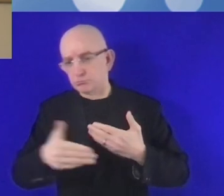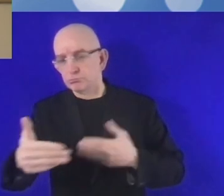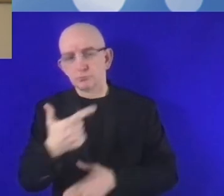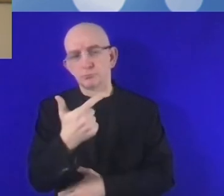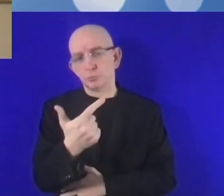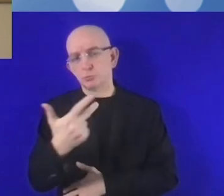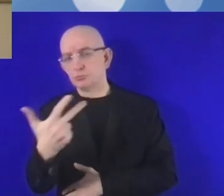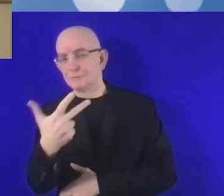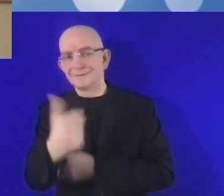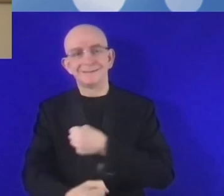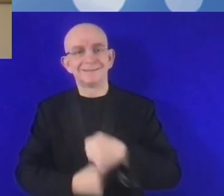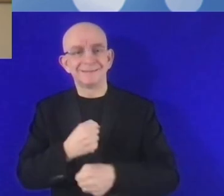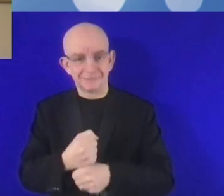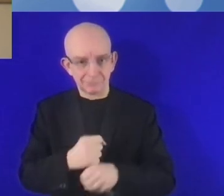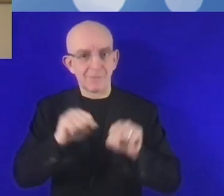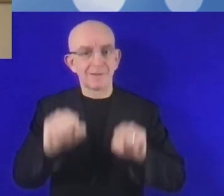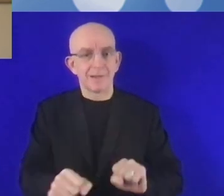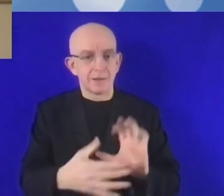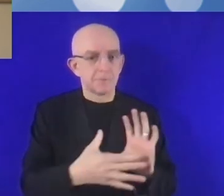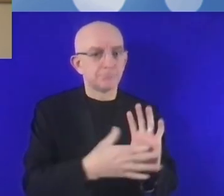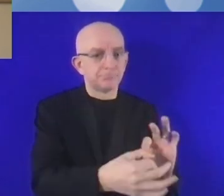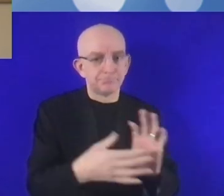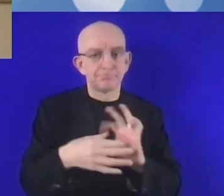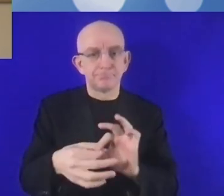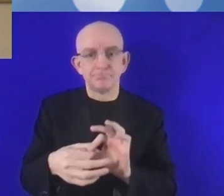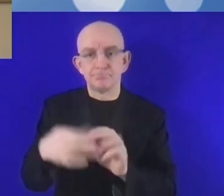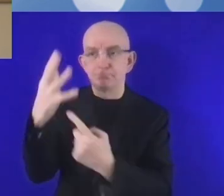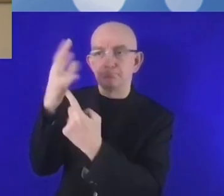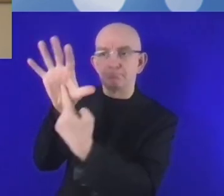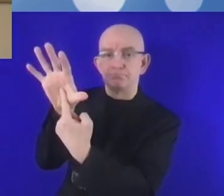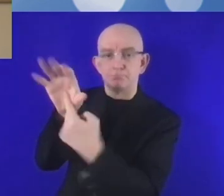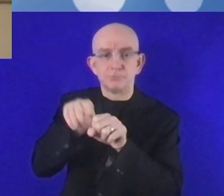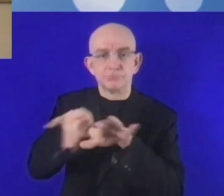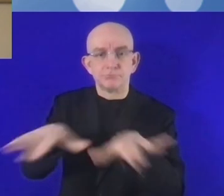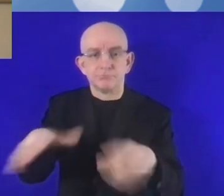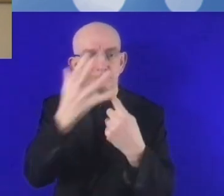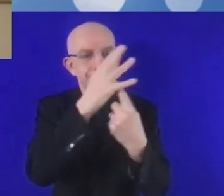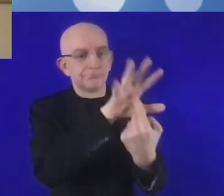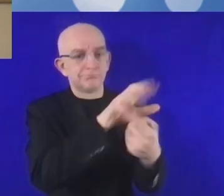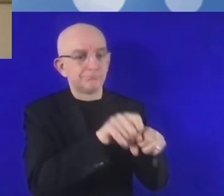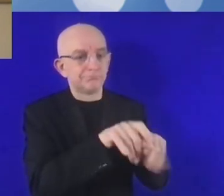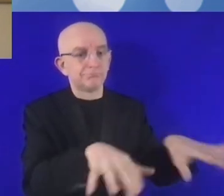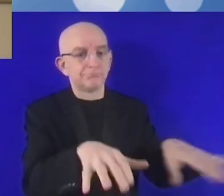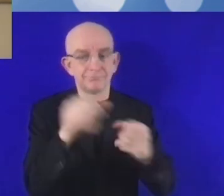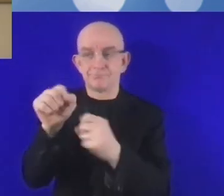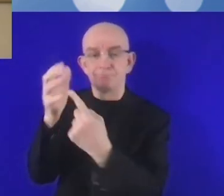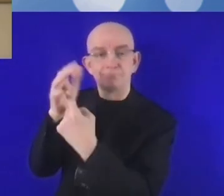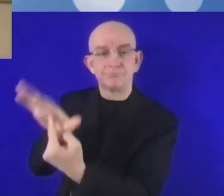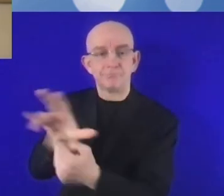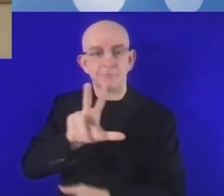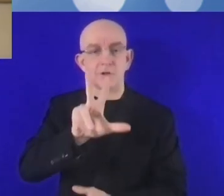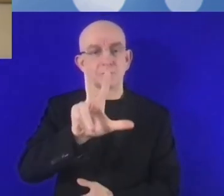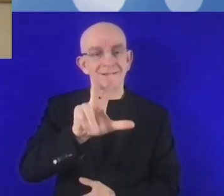technology at the 90% level. And we believe that that will, even the countries that